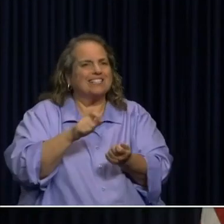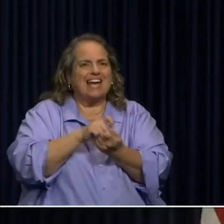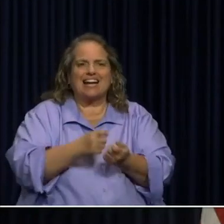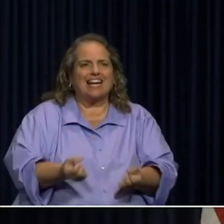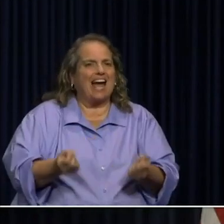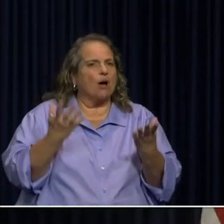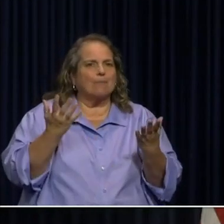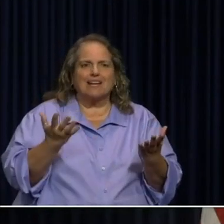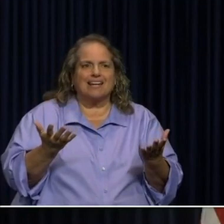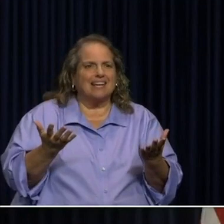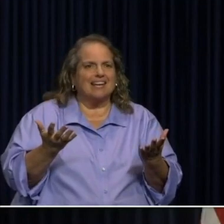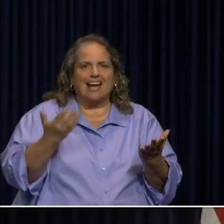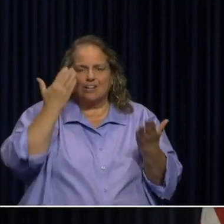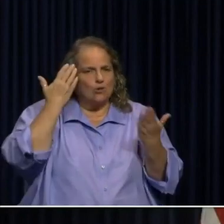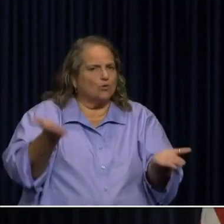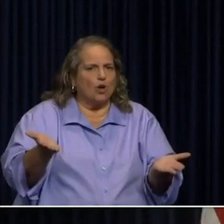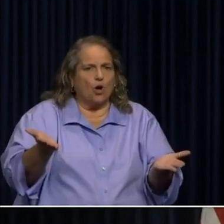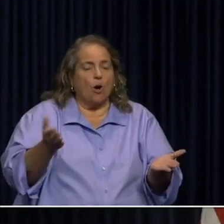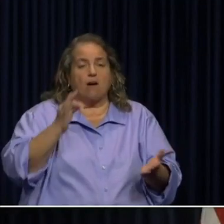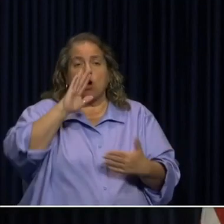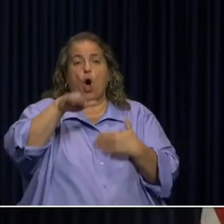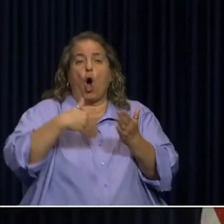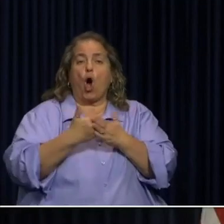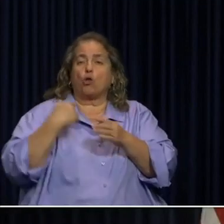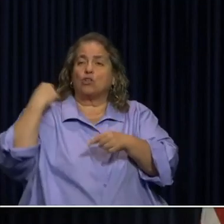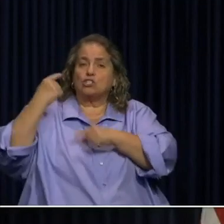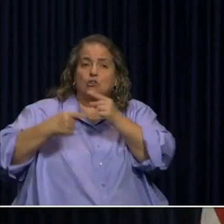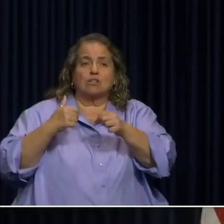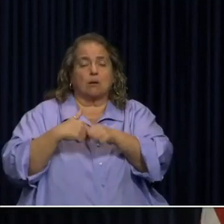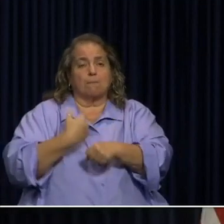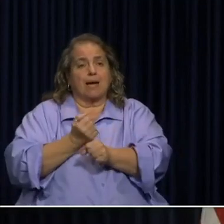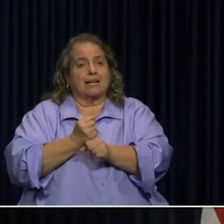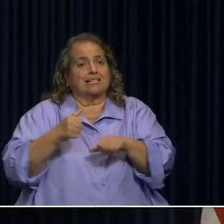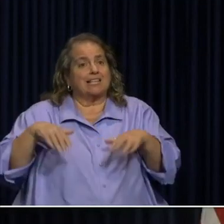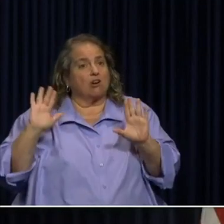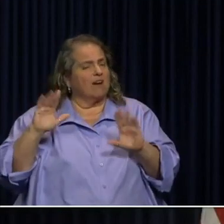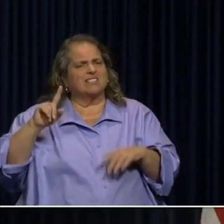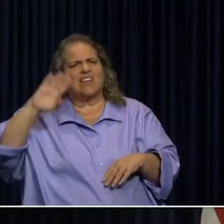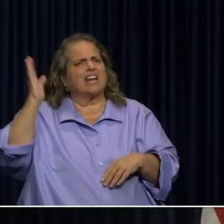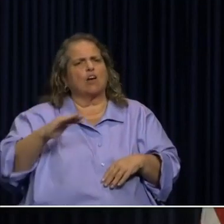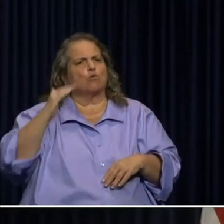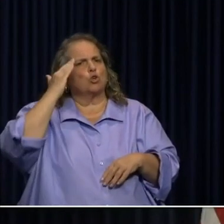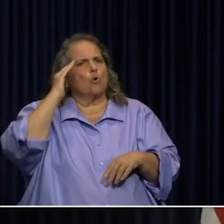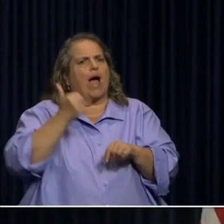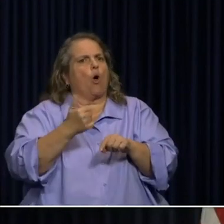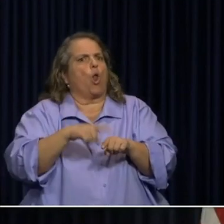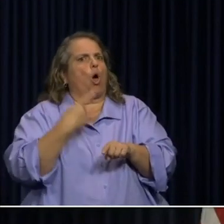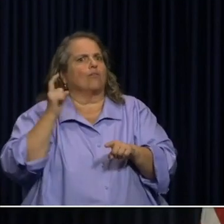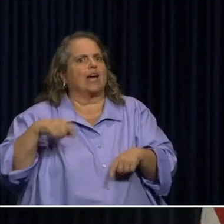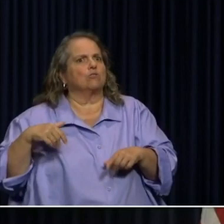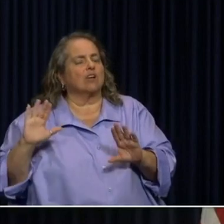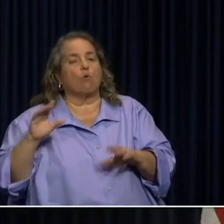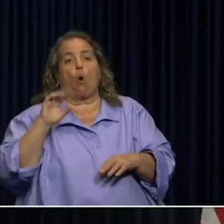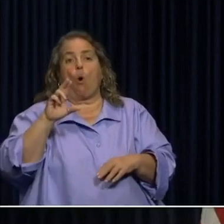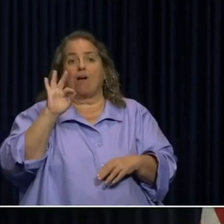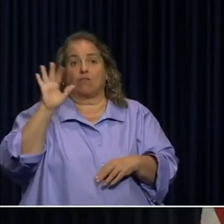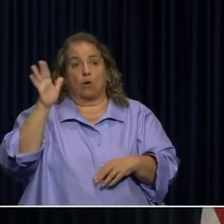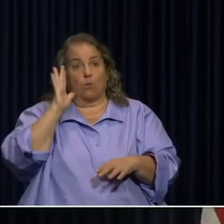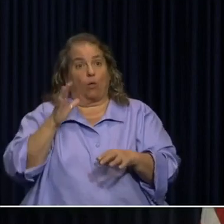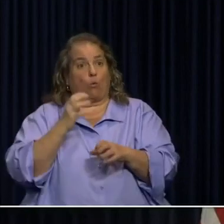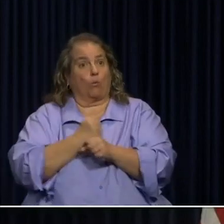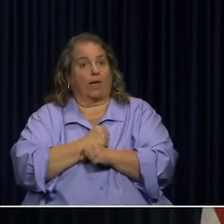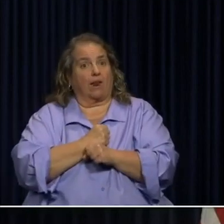no, with all the other generations that have made sacrifices, most of them didn't know how long it would take or if they were going to win. We